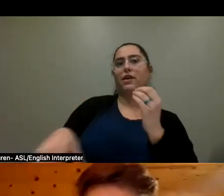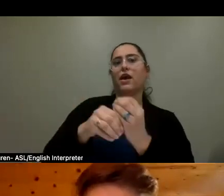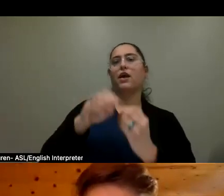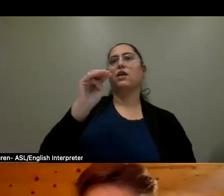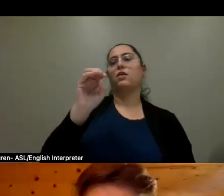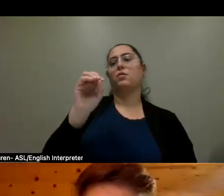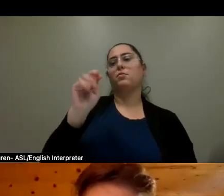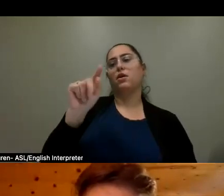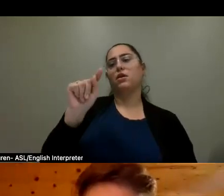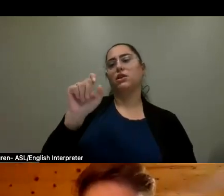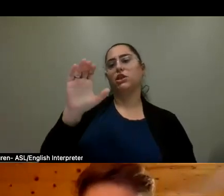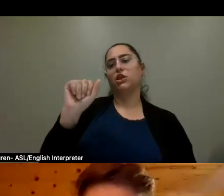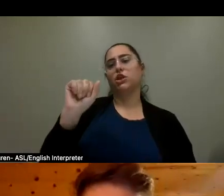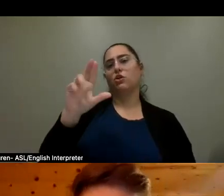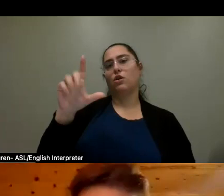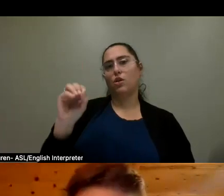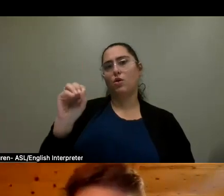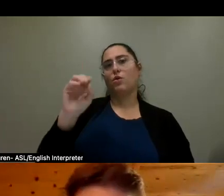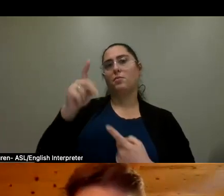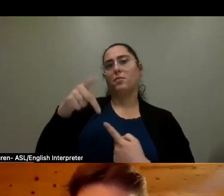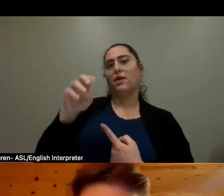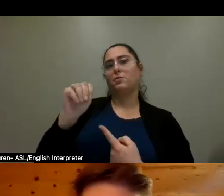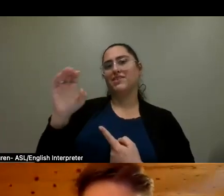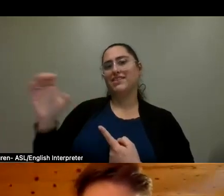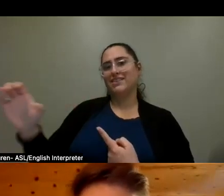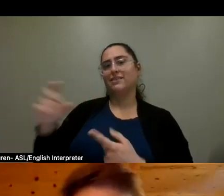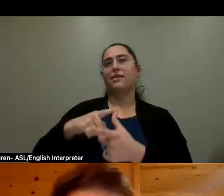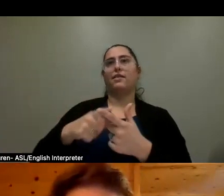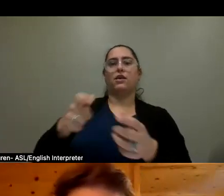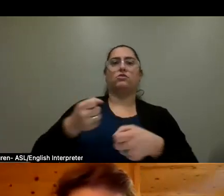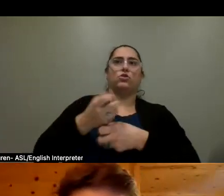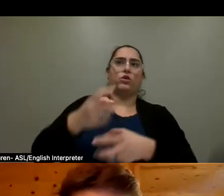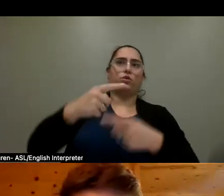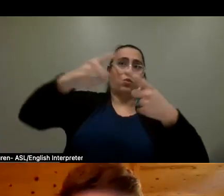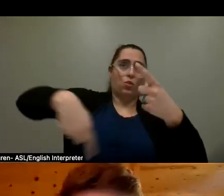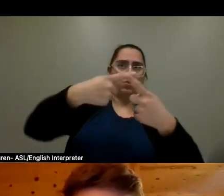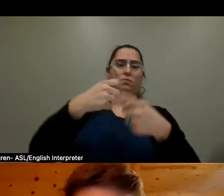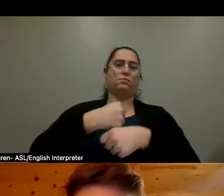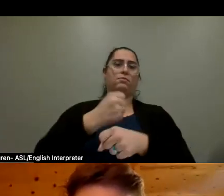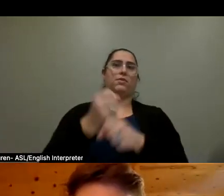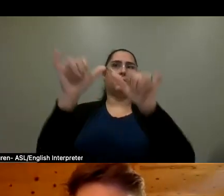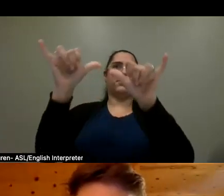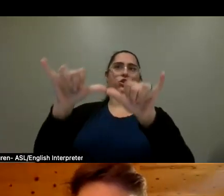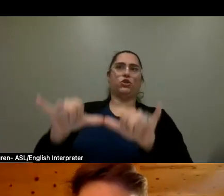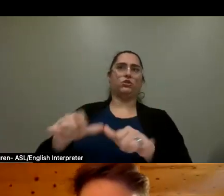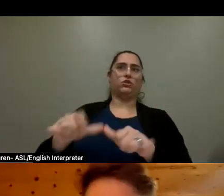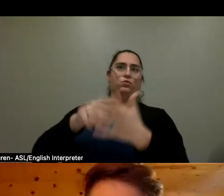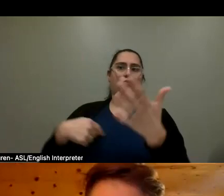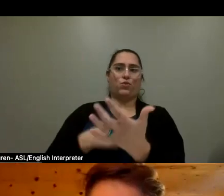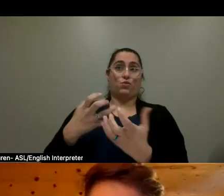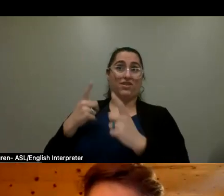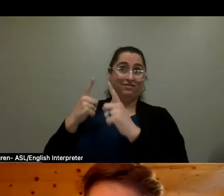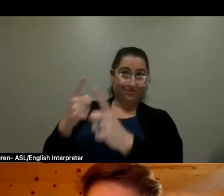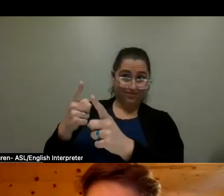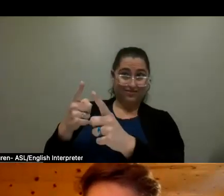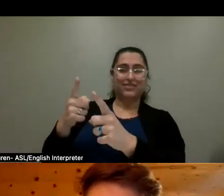try to mutate some sequences and keep doing this loop until we get really the metrics like we want. And then at the end,